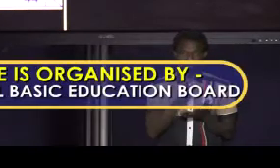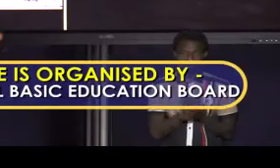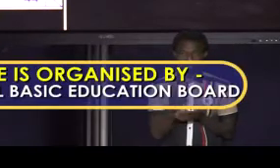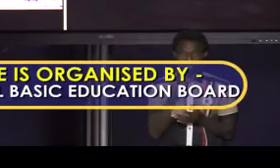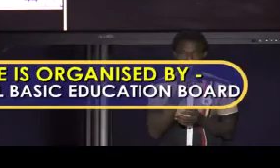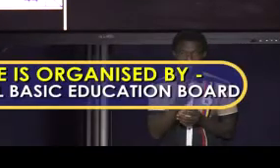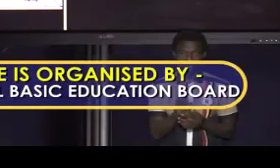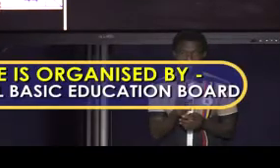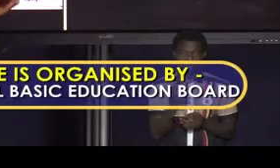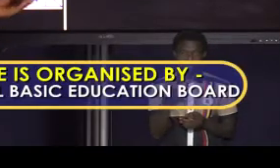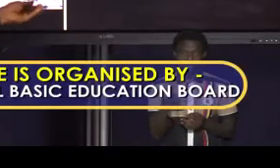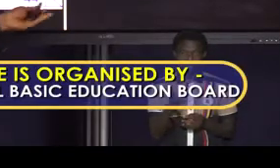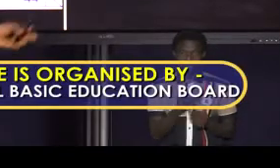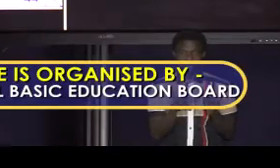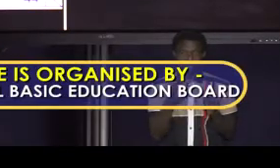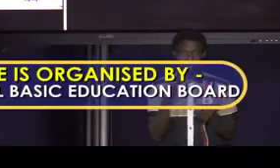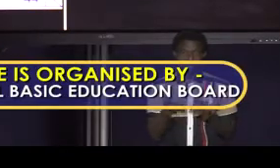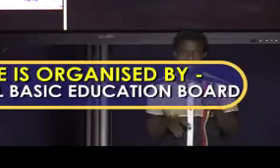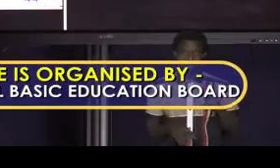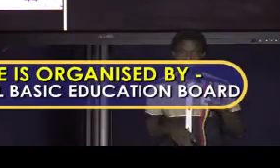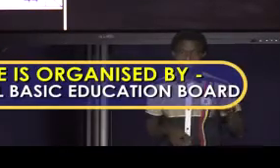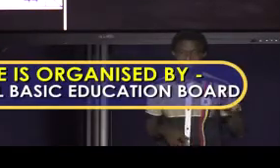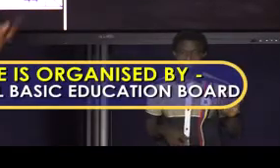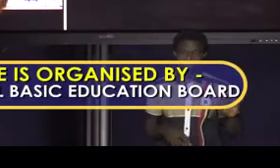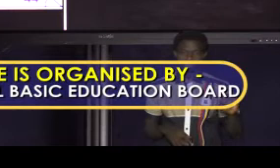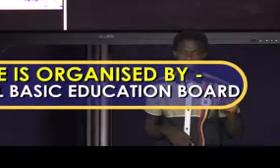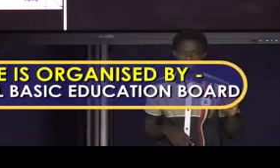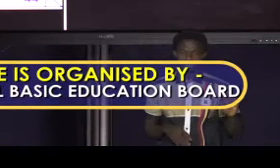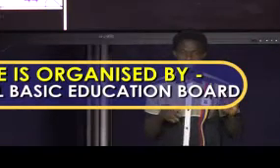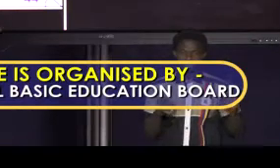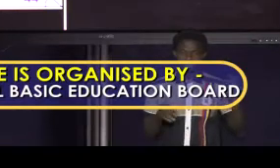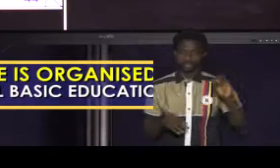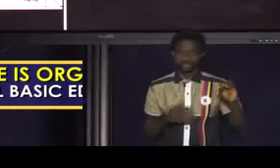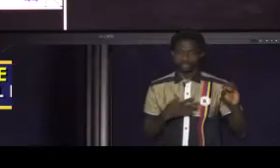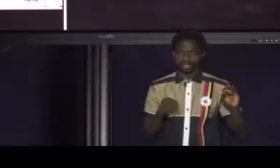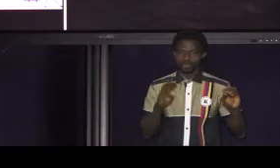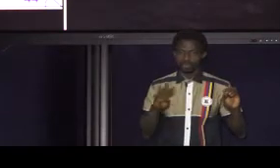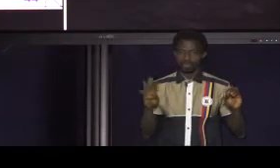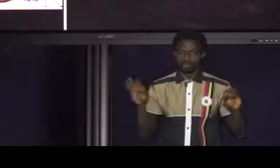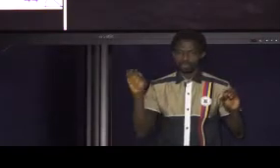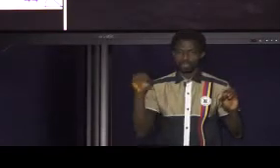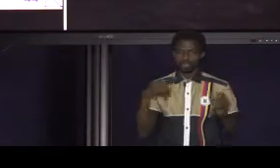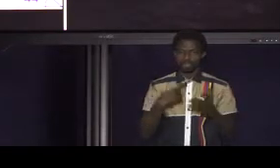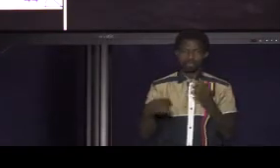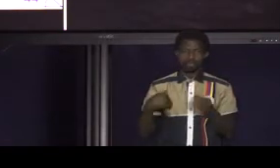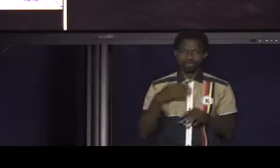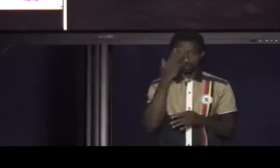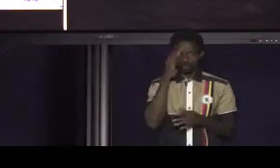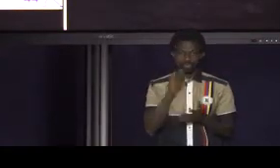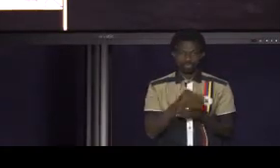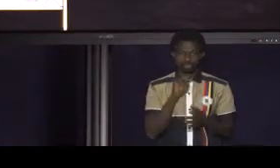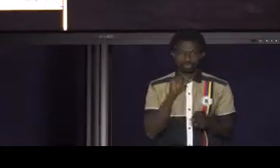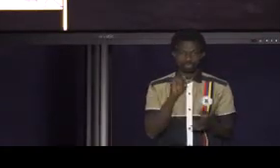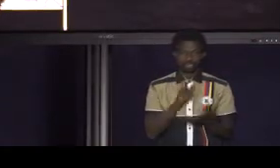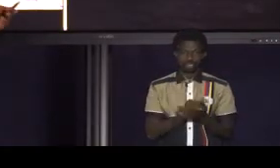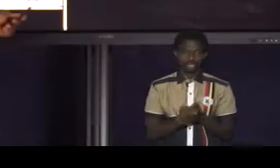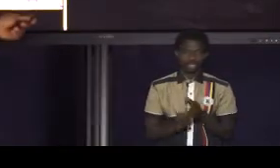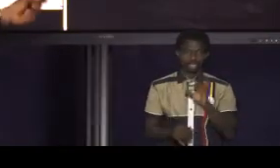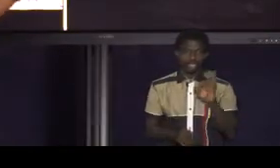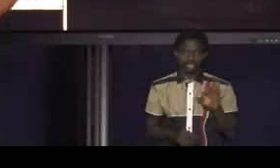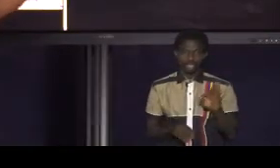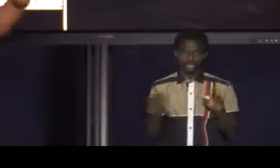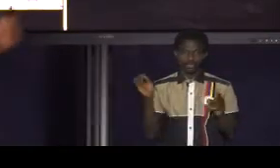we know the value, 67 degrees and 44 degrees. But what we know is that all these three angles, f plus 67